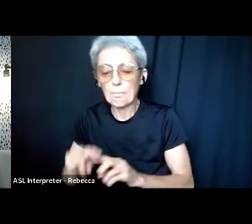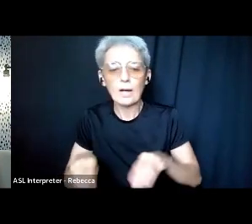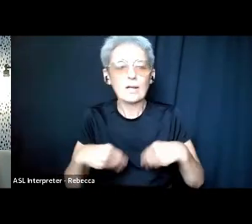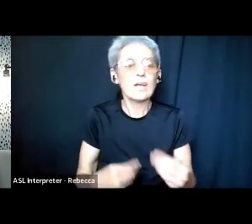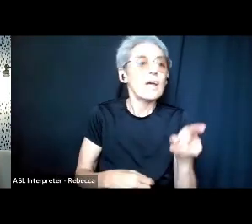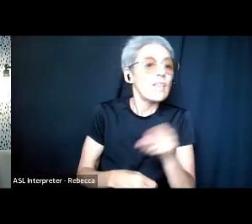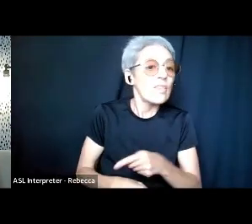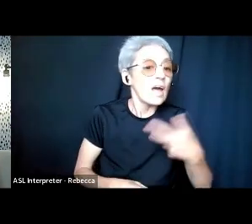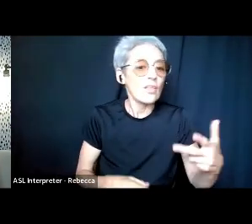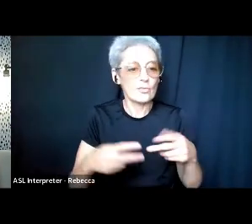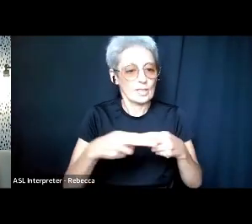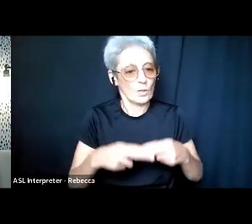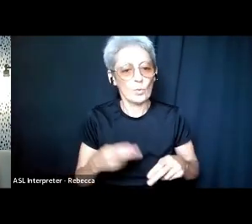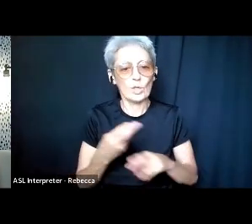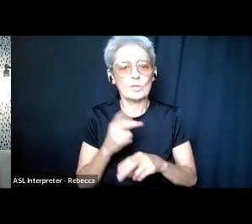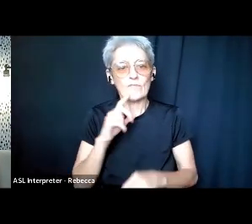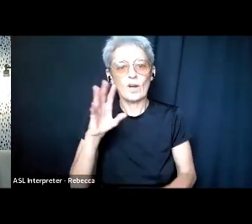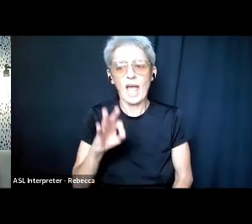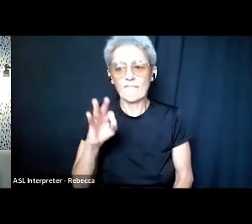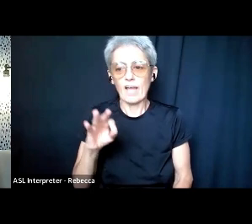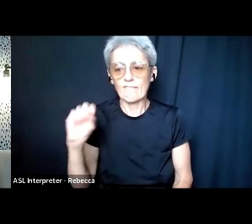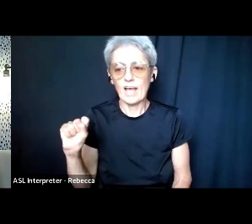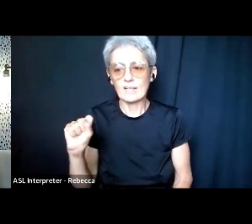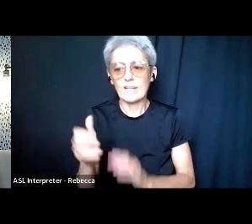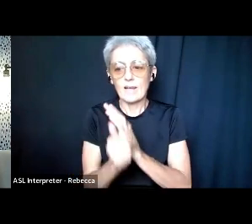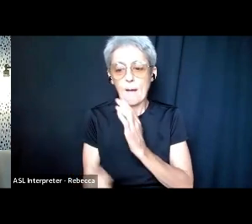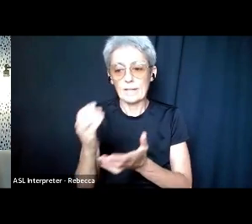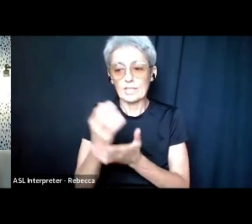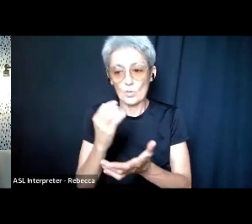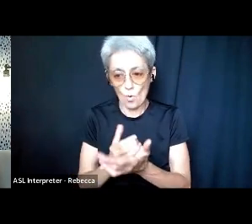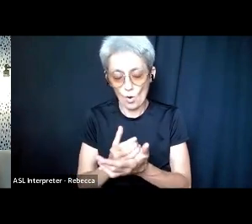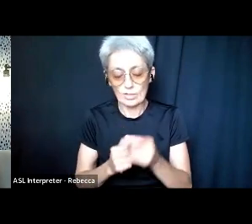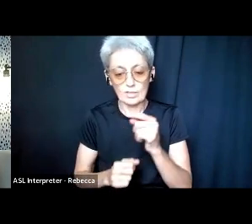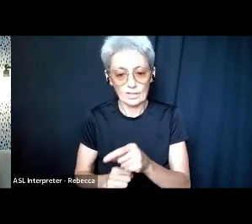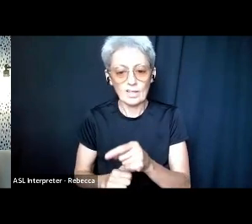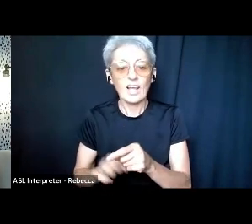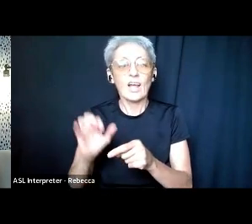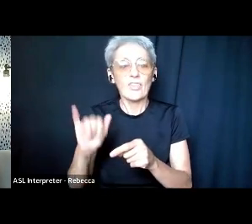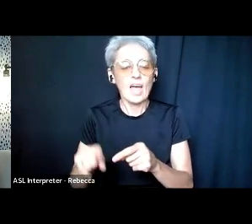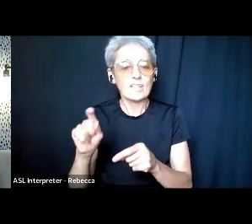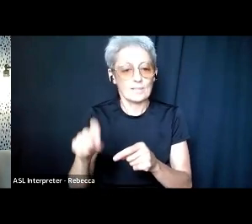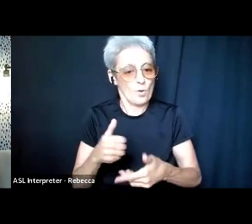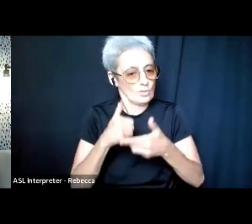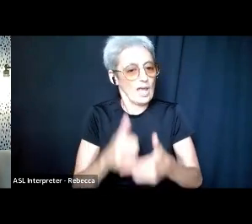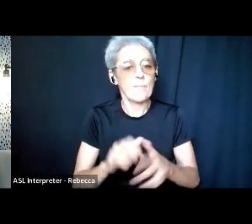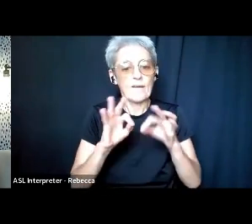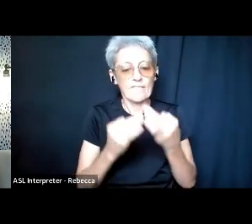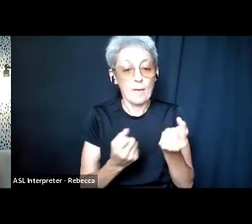FSS competency course to help our family support specialists understand